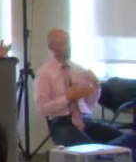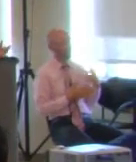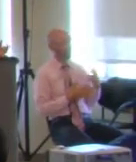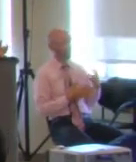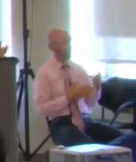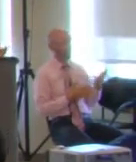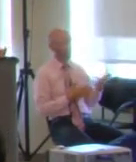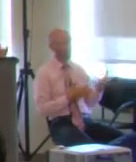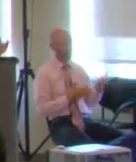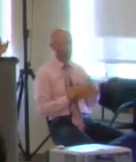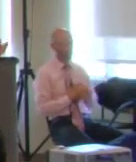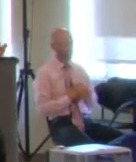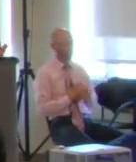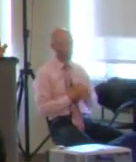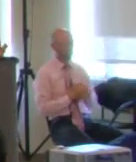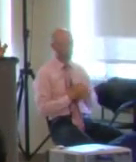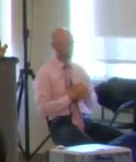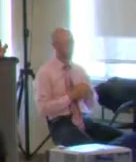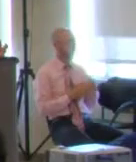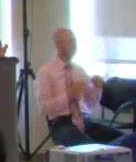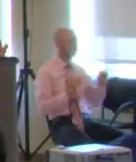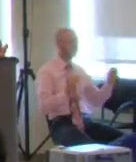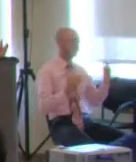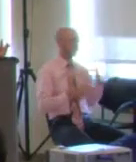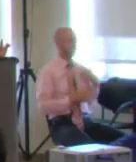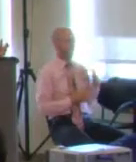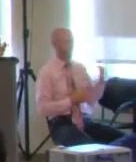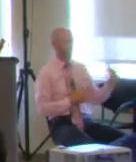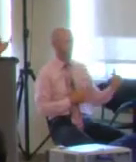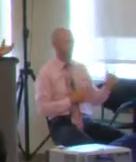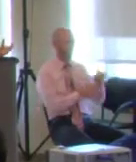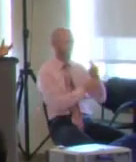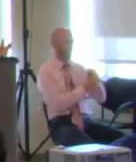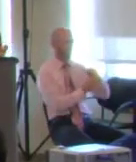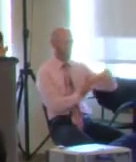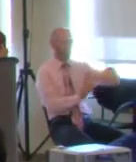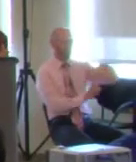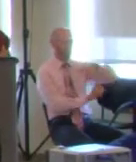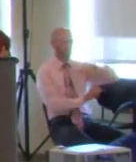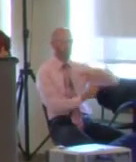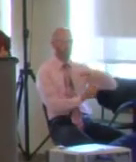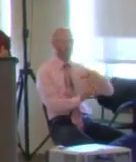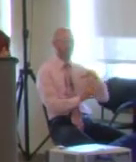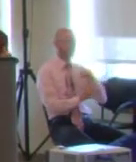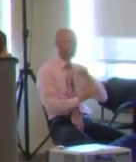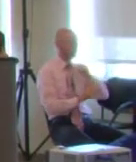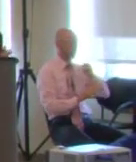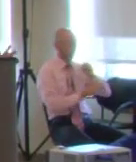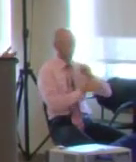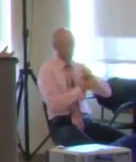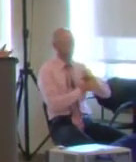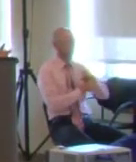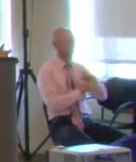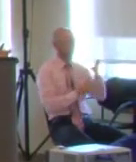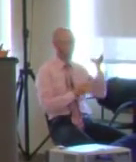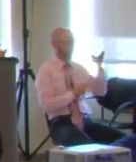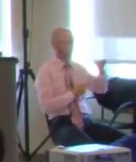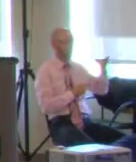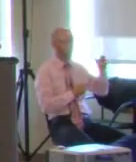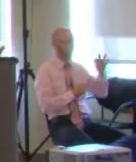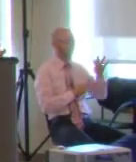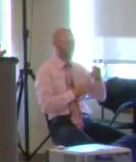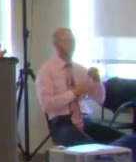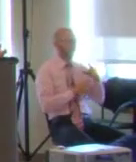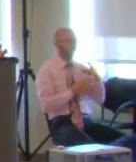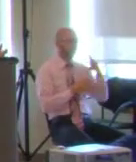work environment that in fact the history of mental health treatment has been protective,